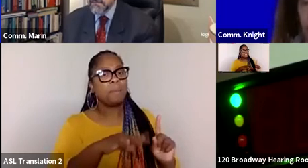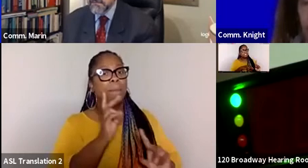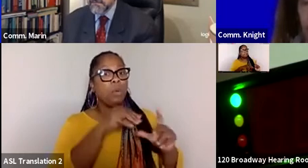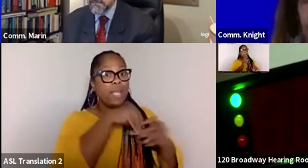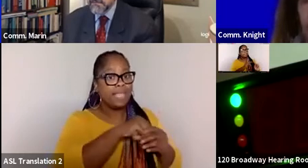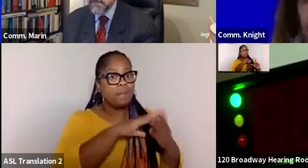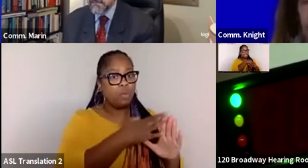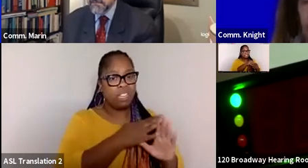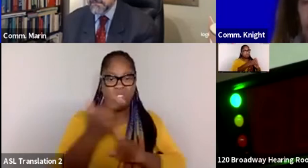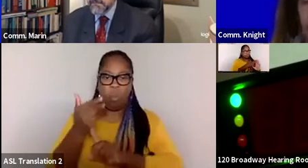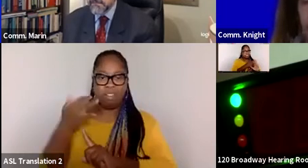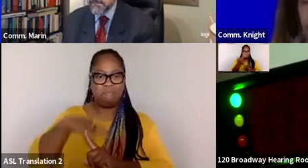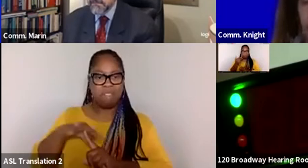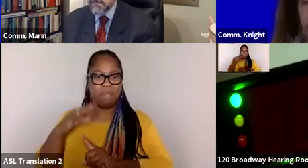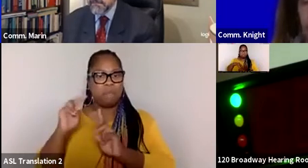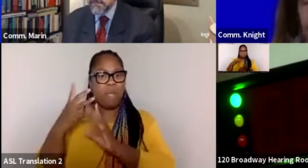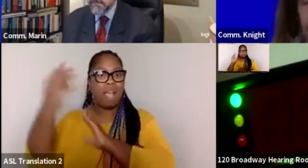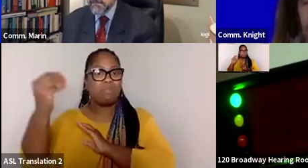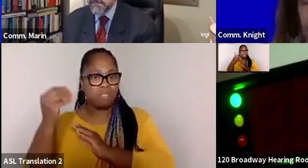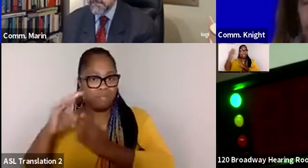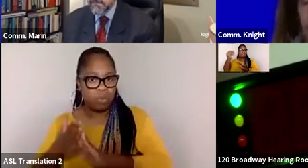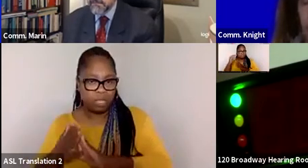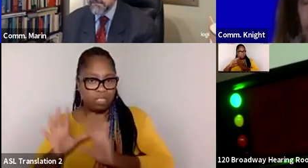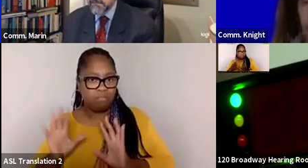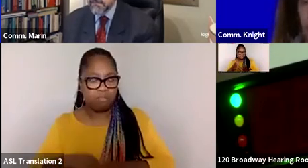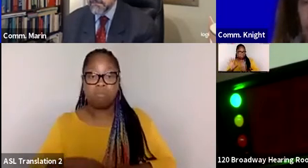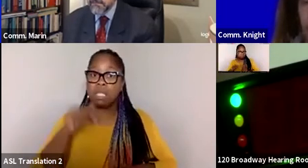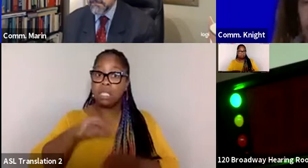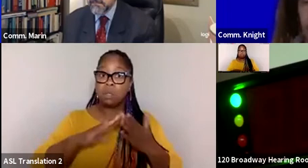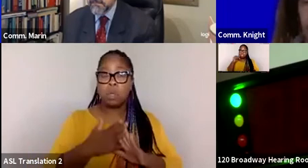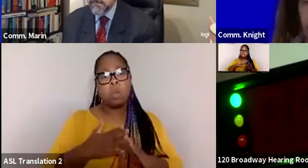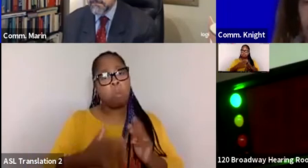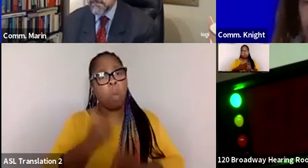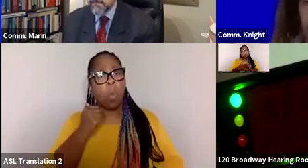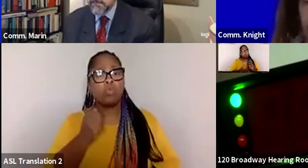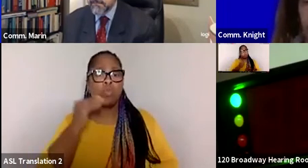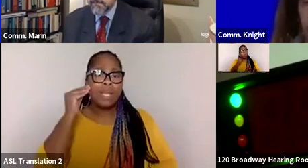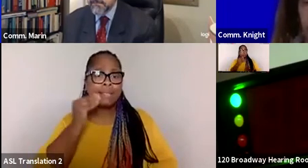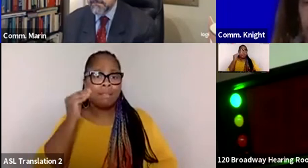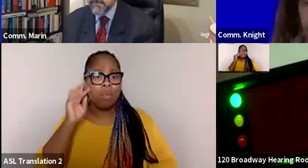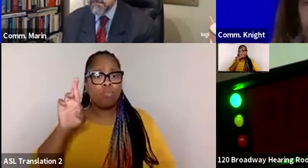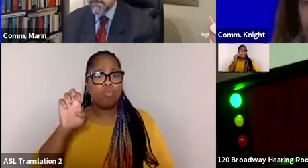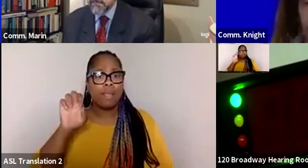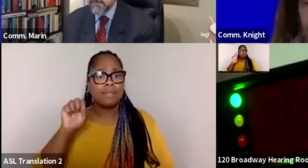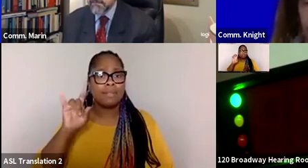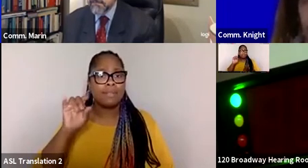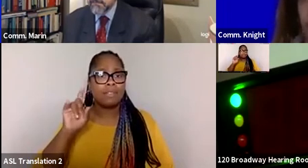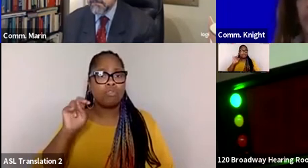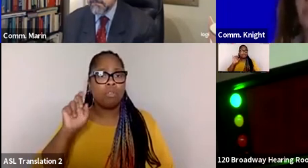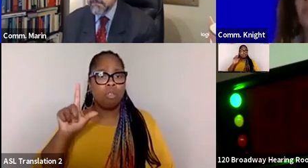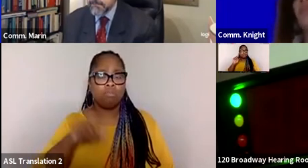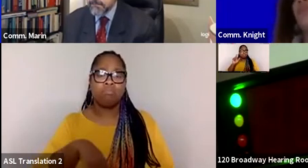the community. The community, for the most part, is a residential community. So an apartment complex or